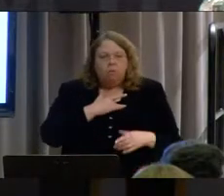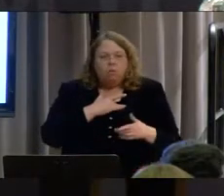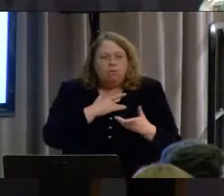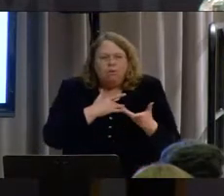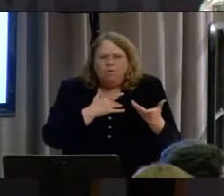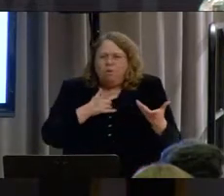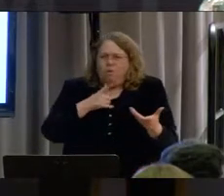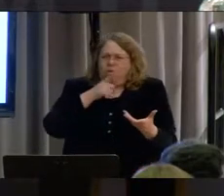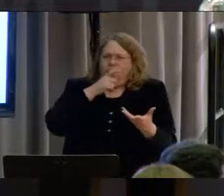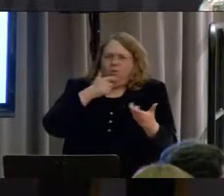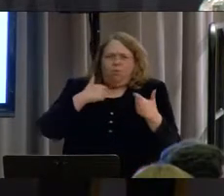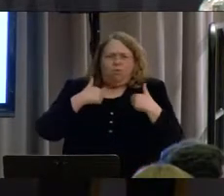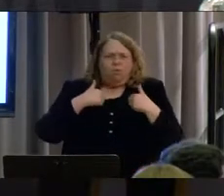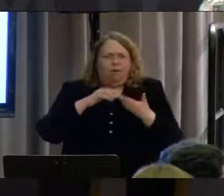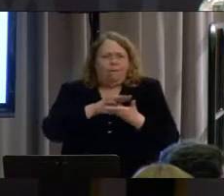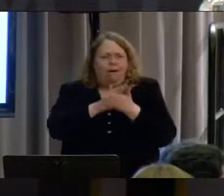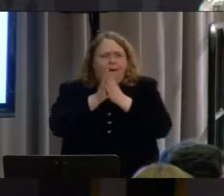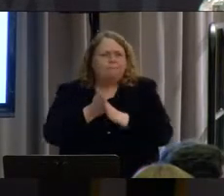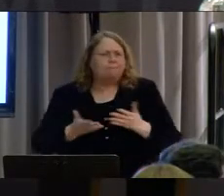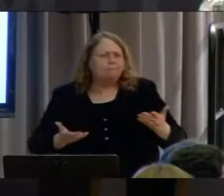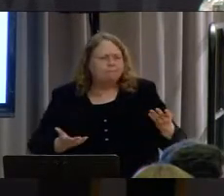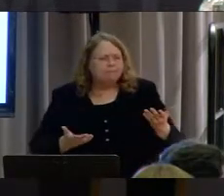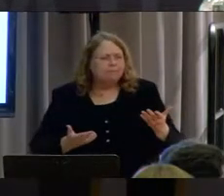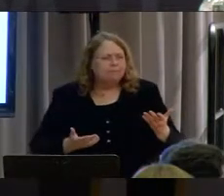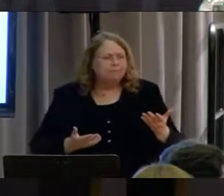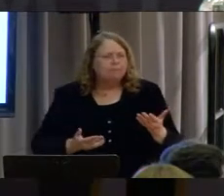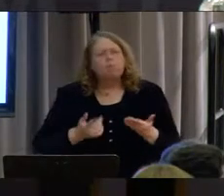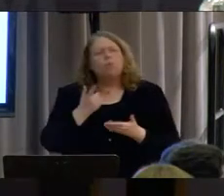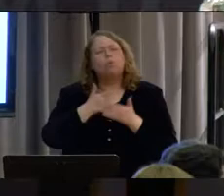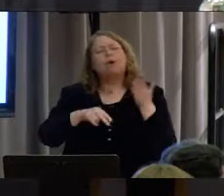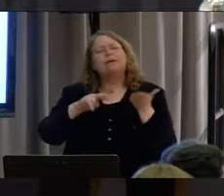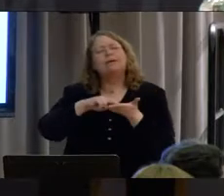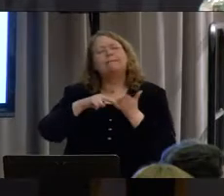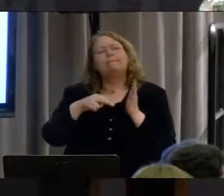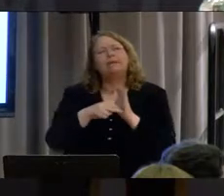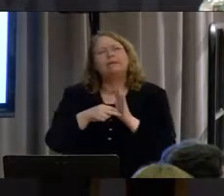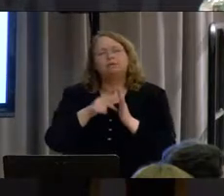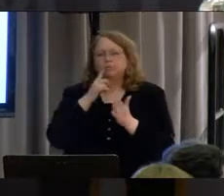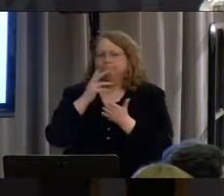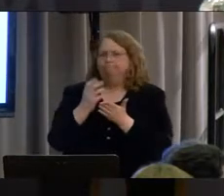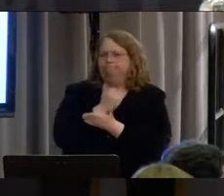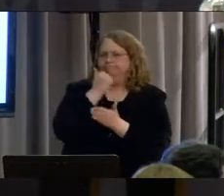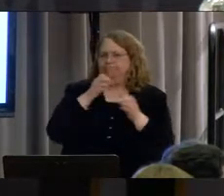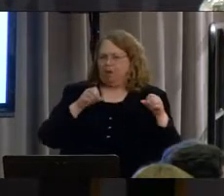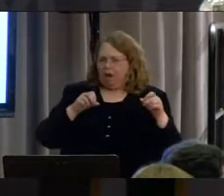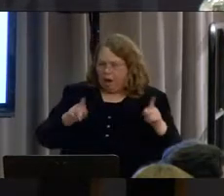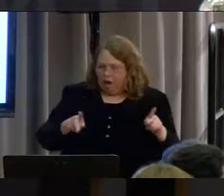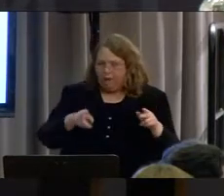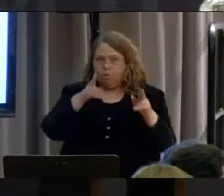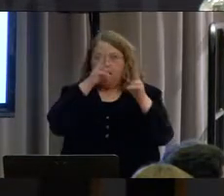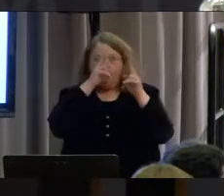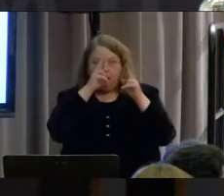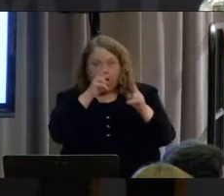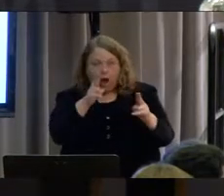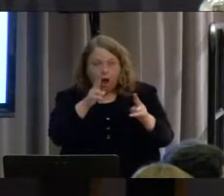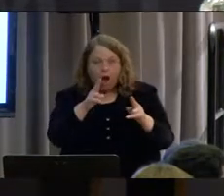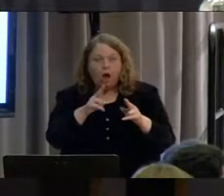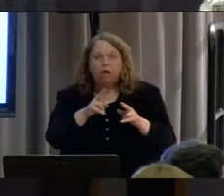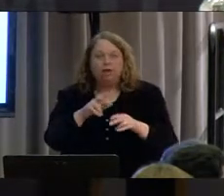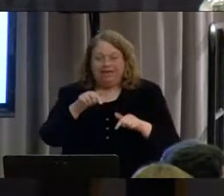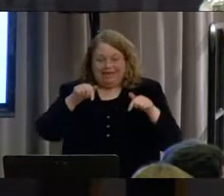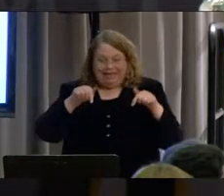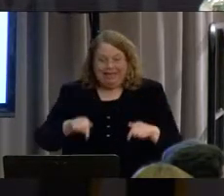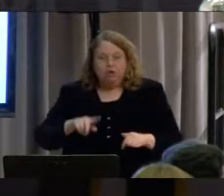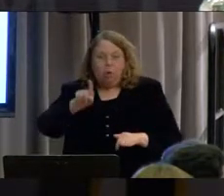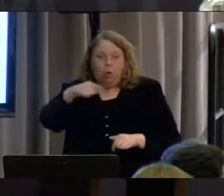think, what would it mean to come up with, and what an opportunity it is, an honor it would be, to be the only place in the